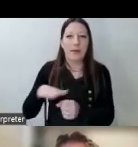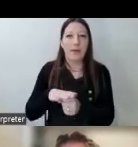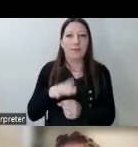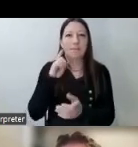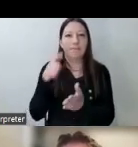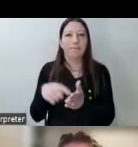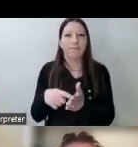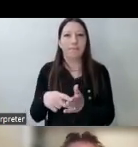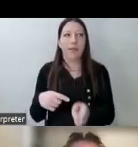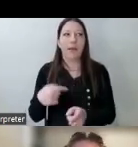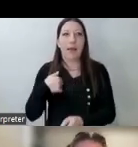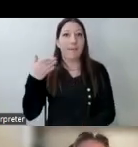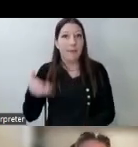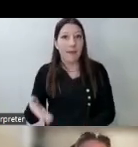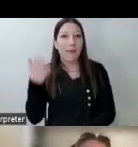Indigenous displacement.